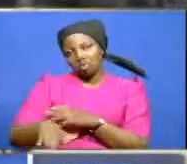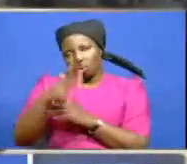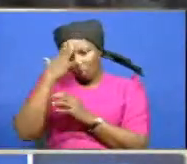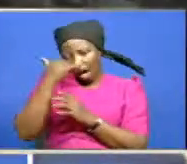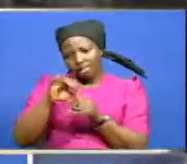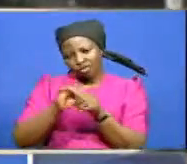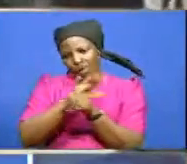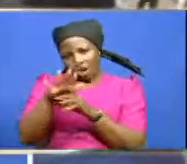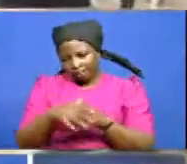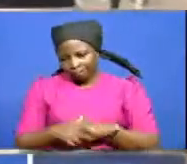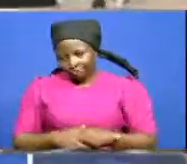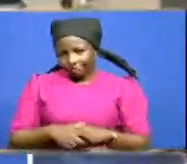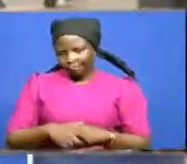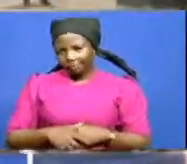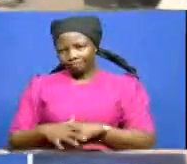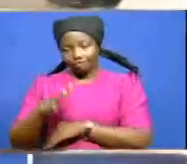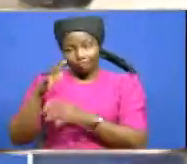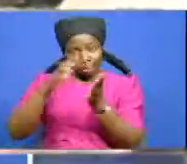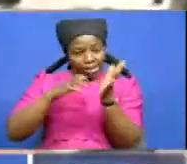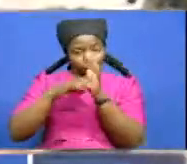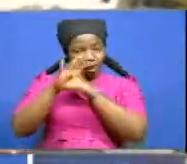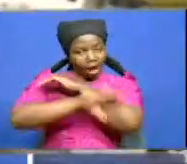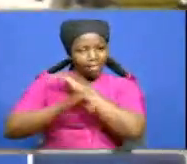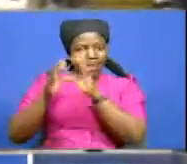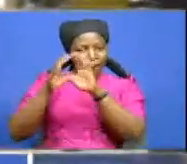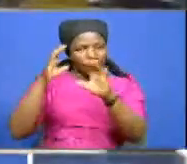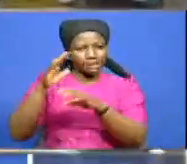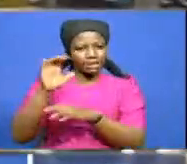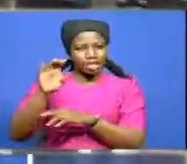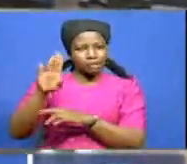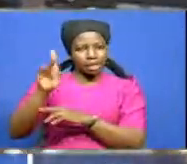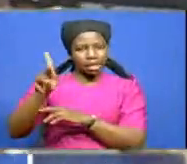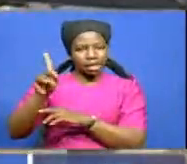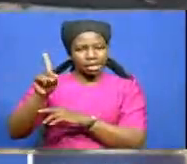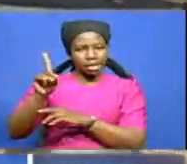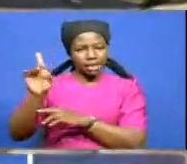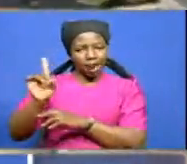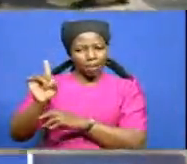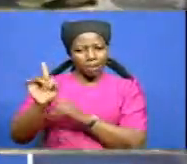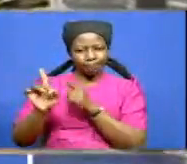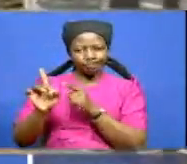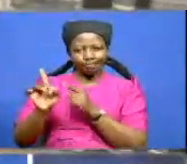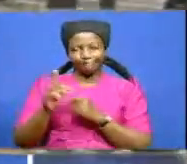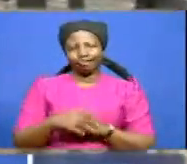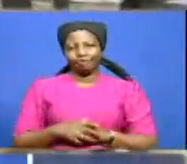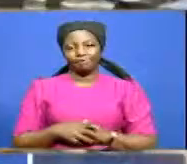At the Machakos Country Bus in the Central Business District, Nairobi.